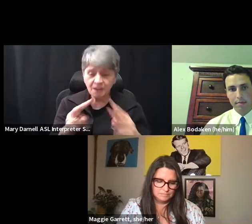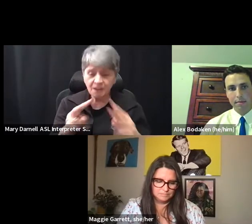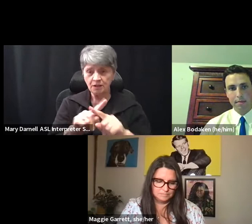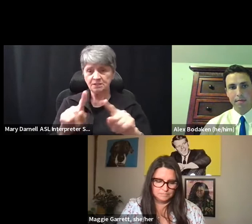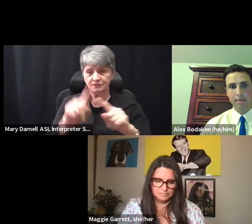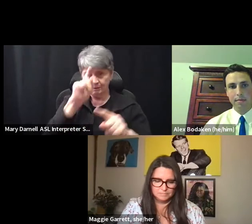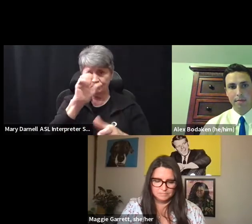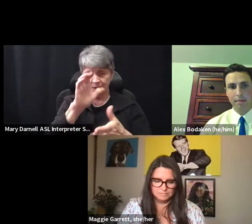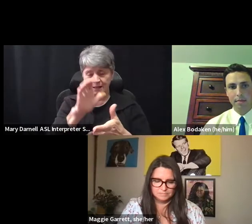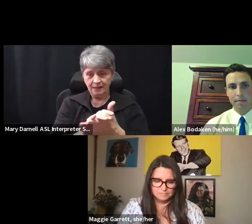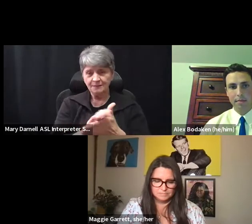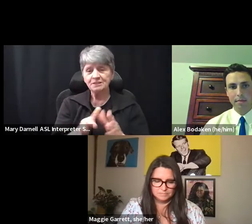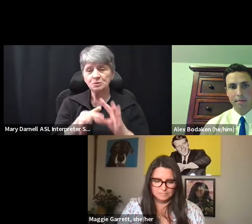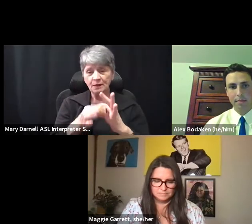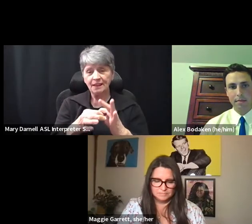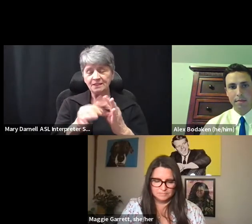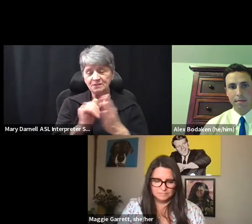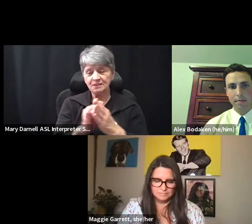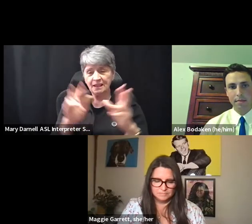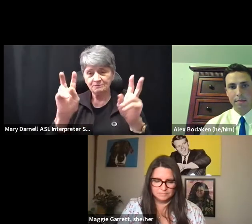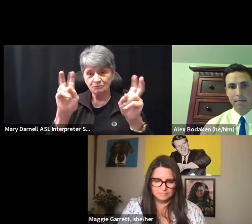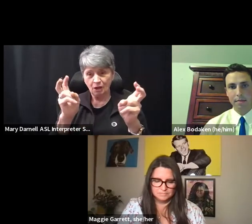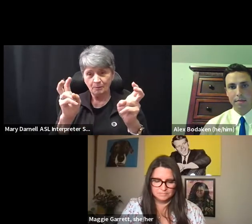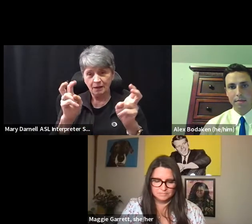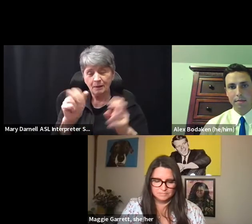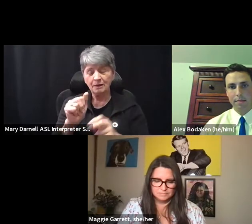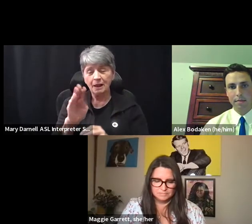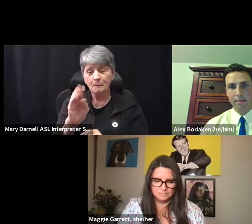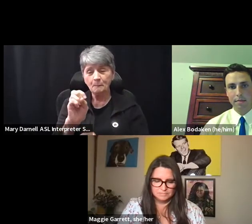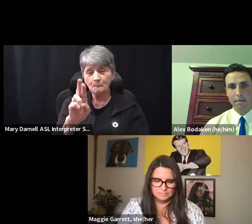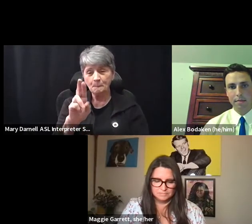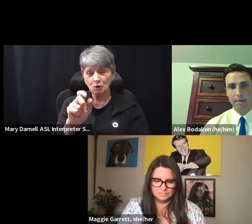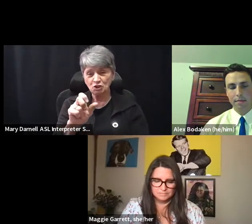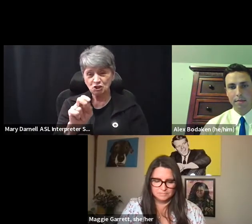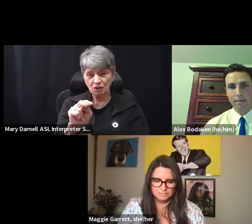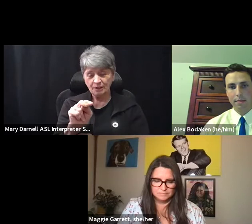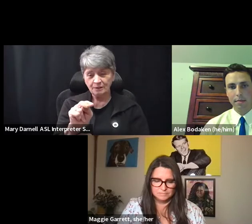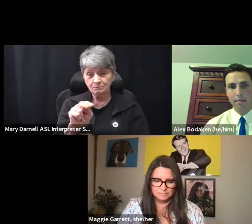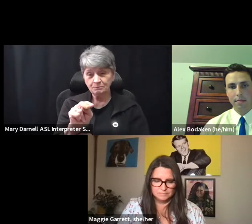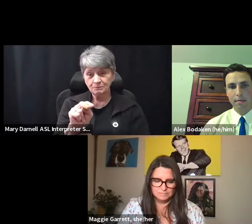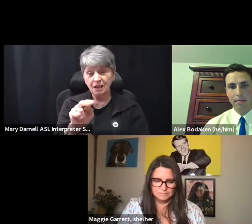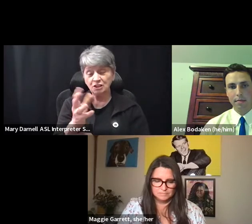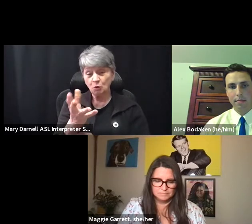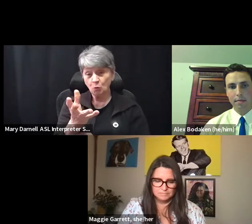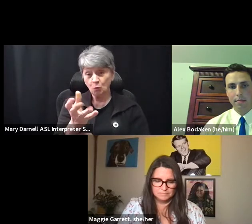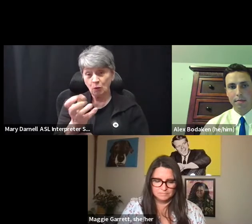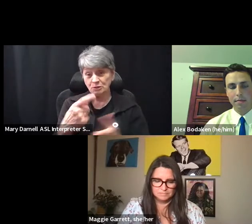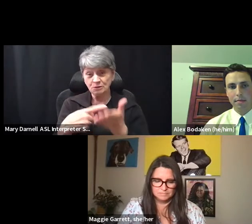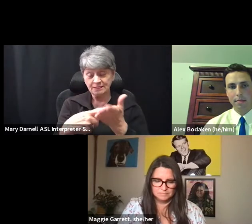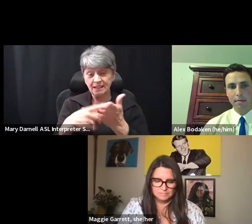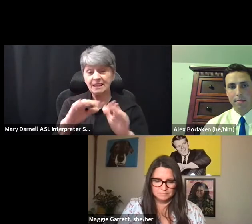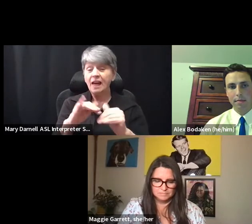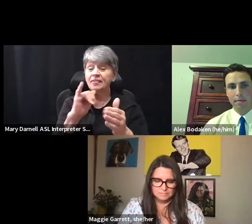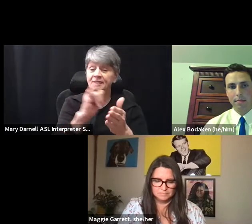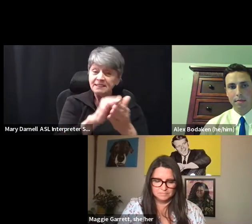So if there's anything you want to add to the first part of it, and then if you want to address how this might affect abortion and